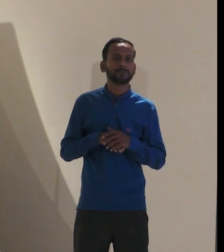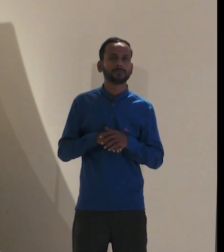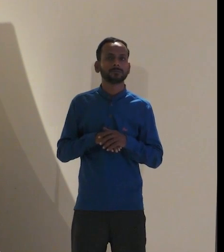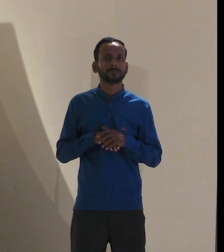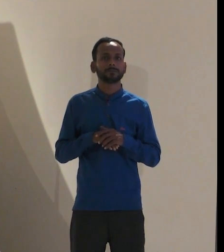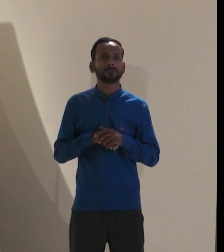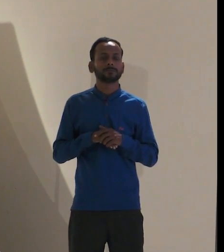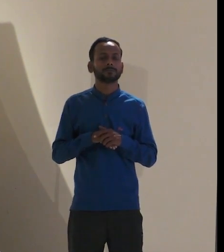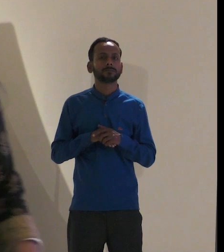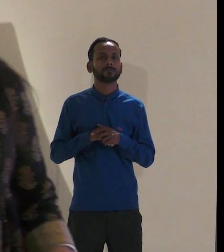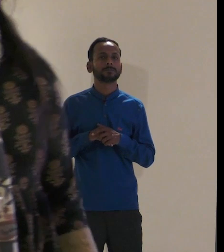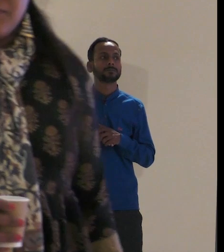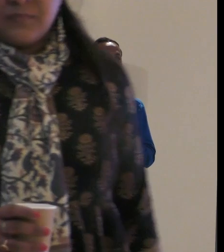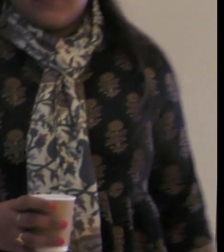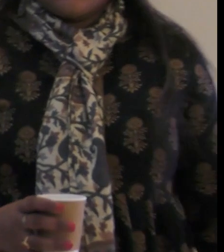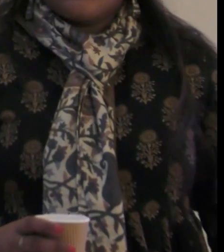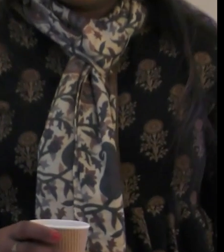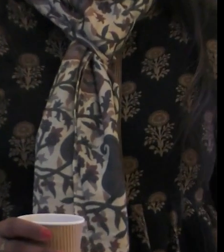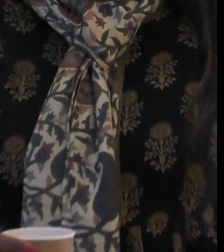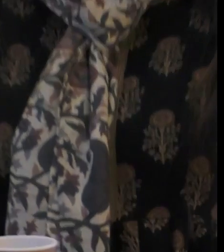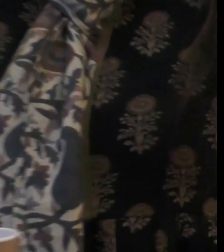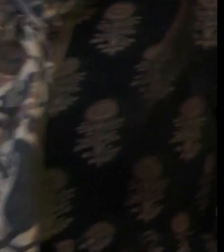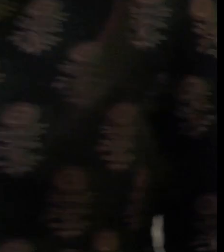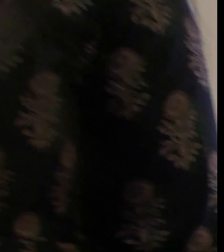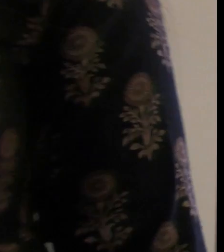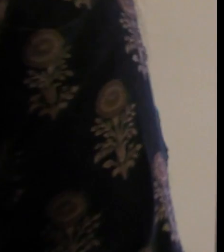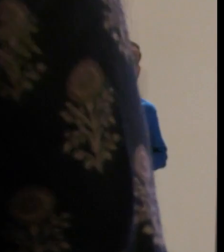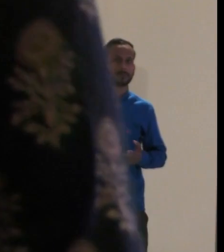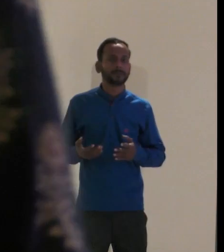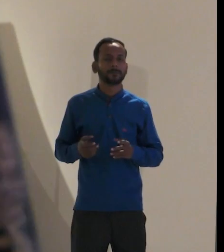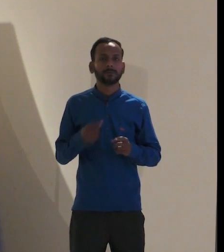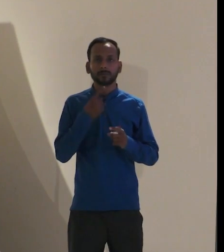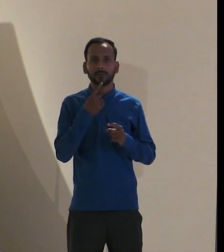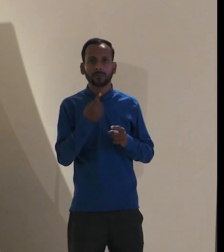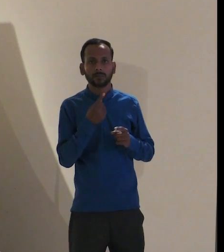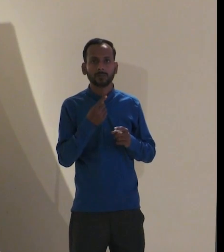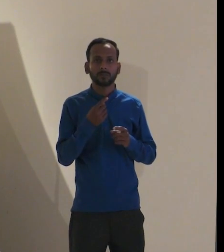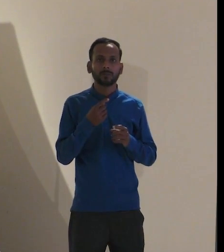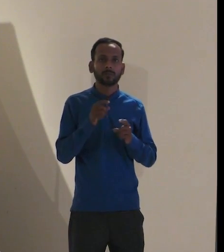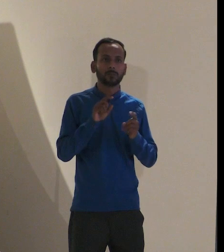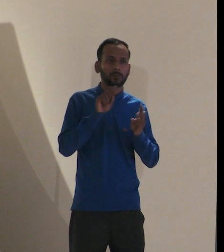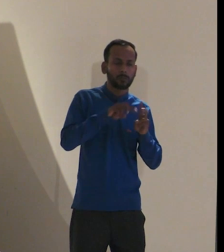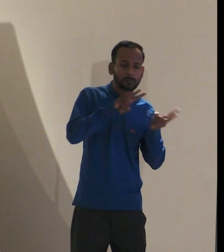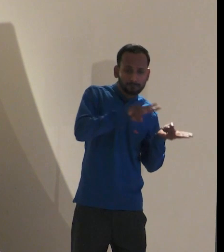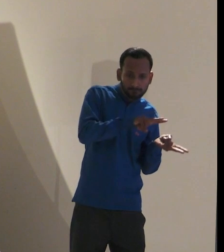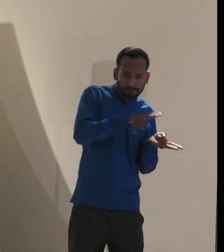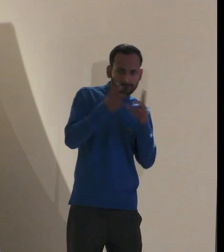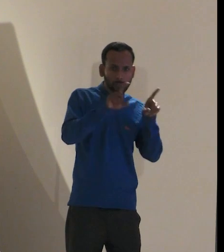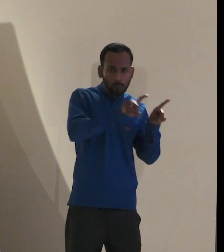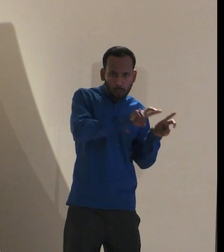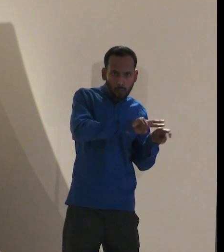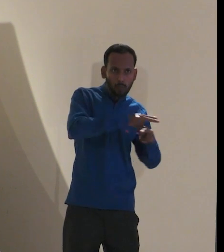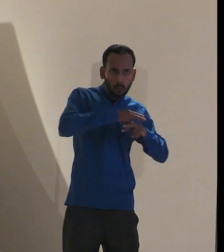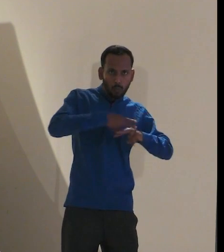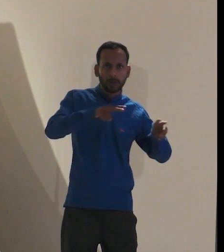were having the Kolkata as that whole thing completely transformed the idea of the museum from being